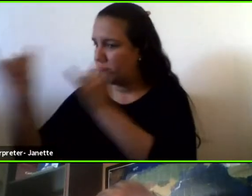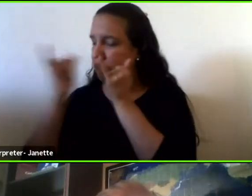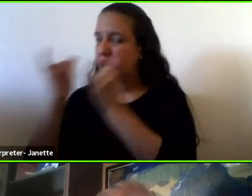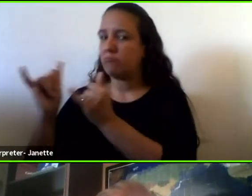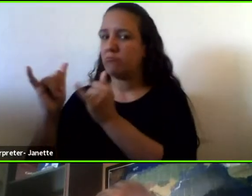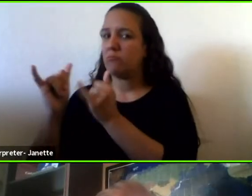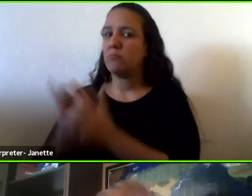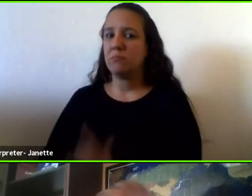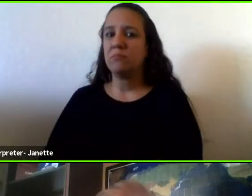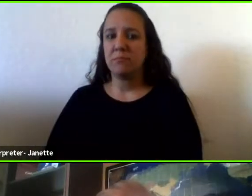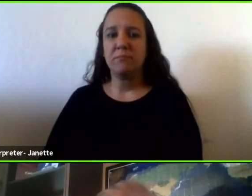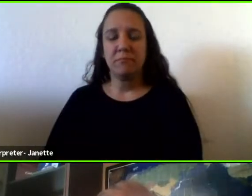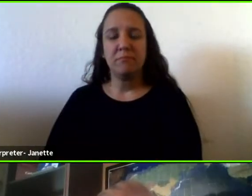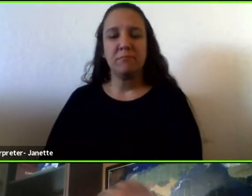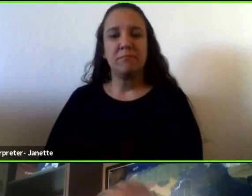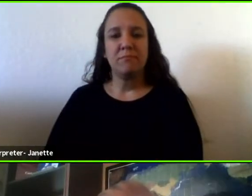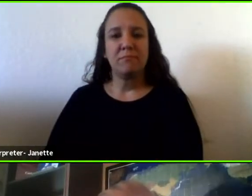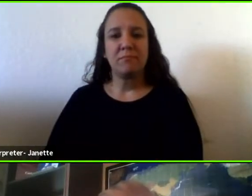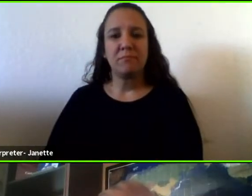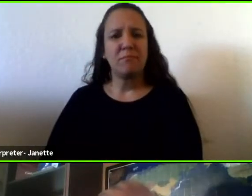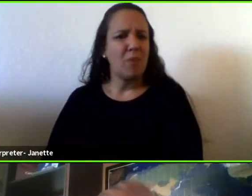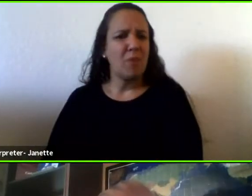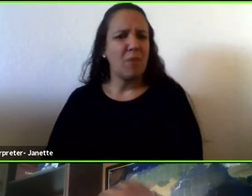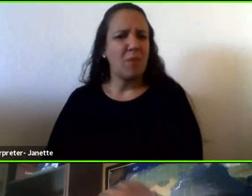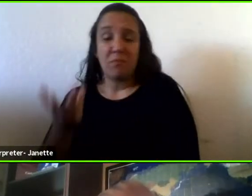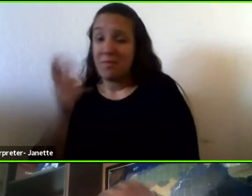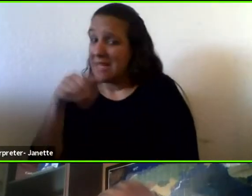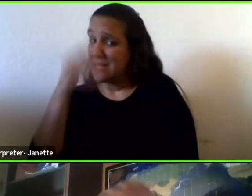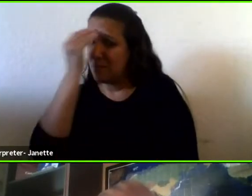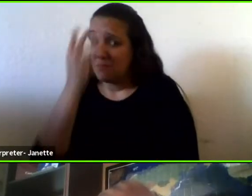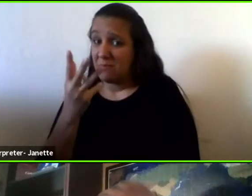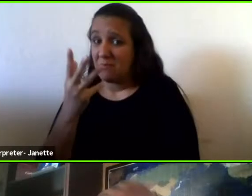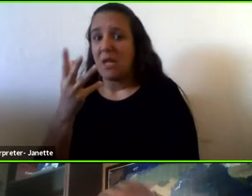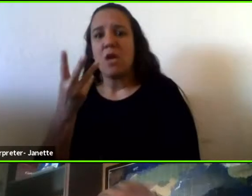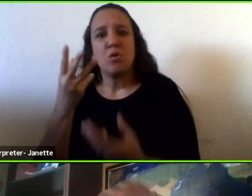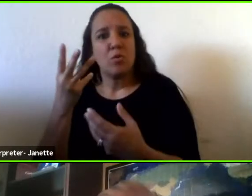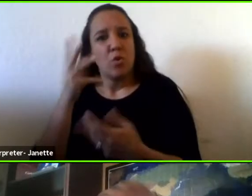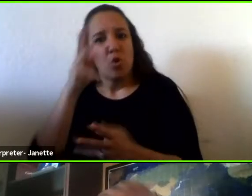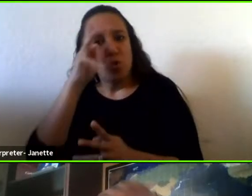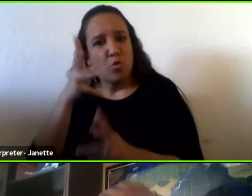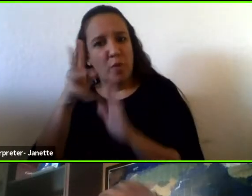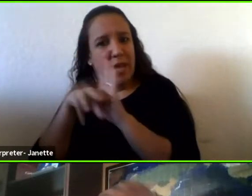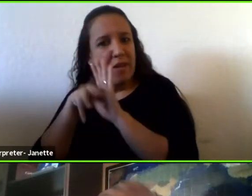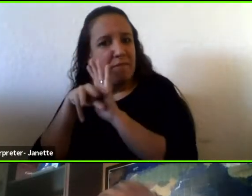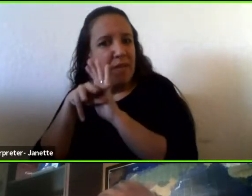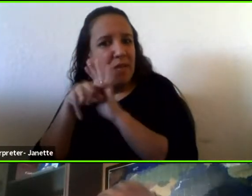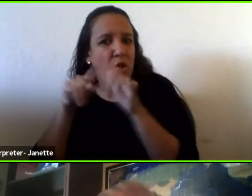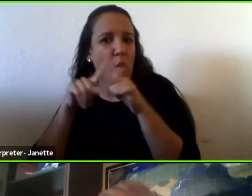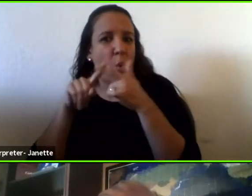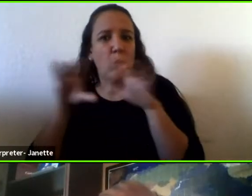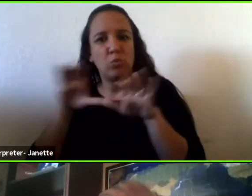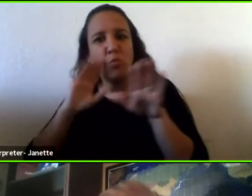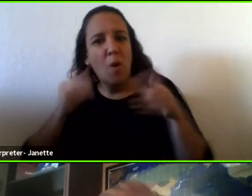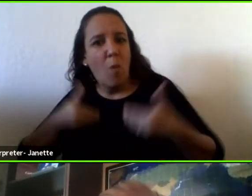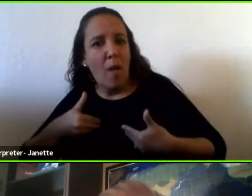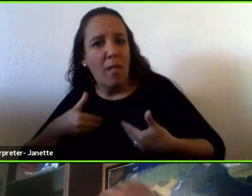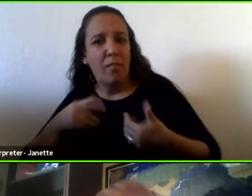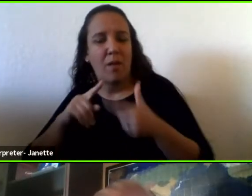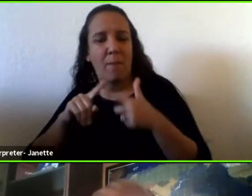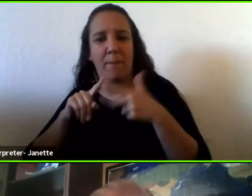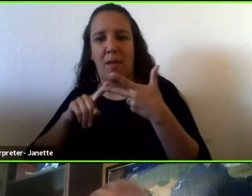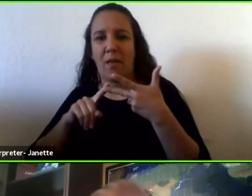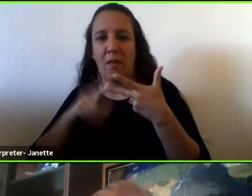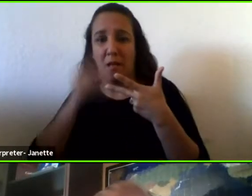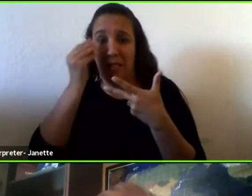a voice. If you haven't done it in the past, create a video, post it online, do a welcoming, and let people know that you're still in